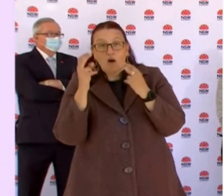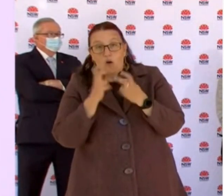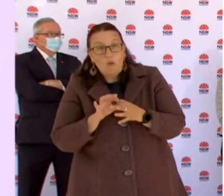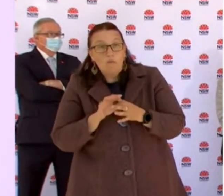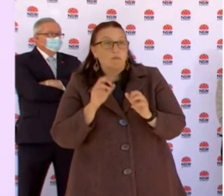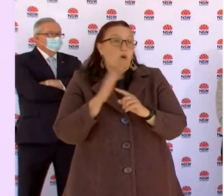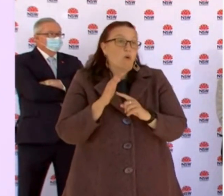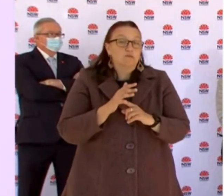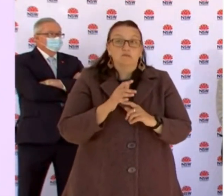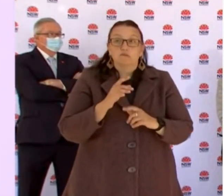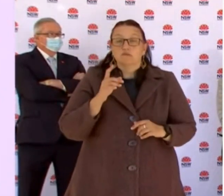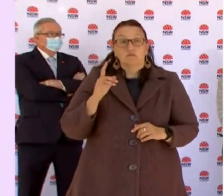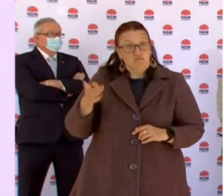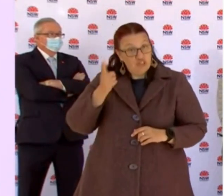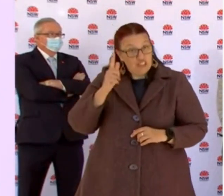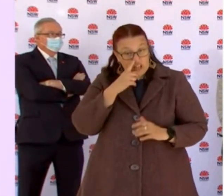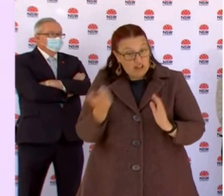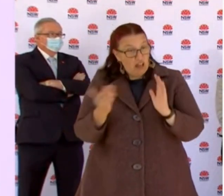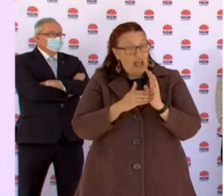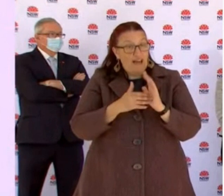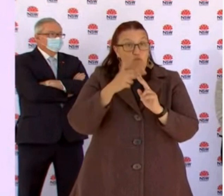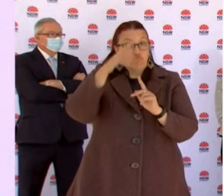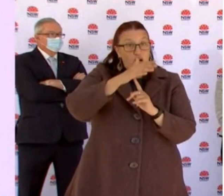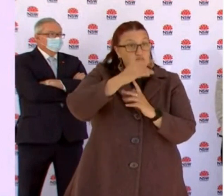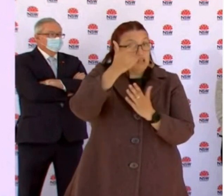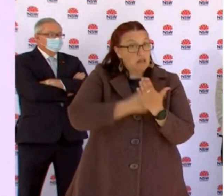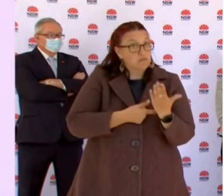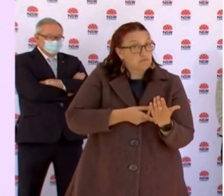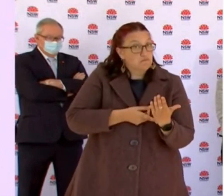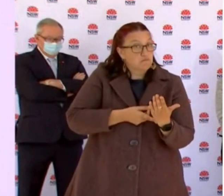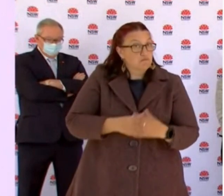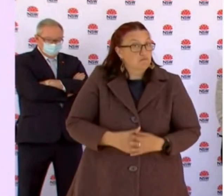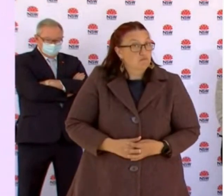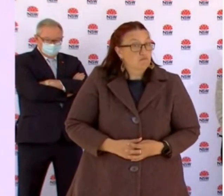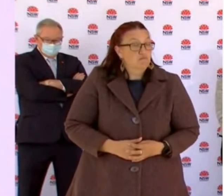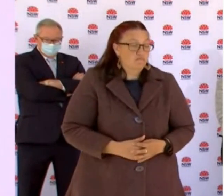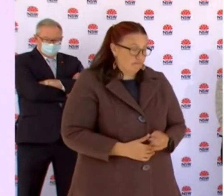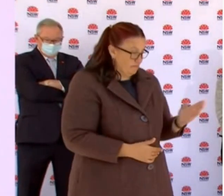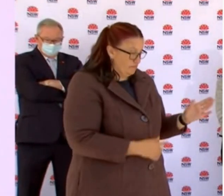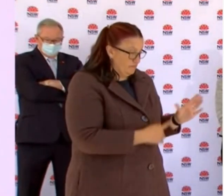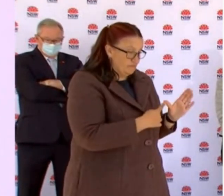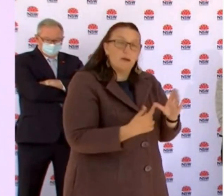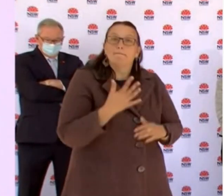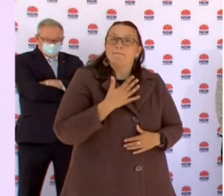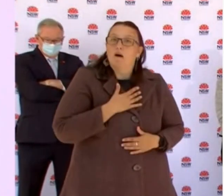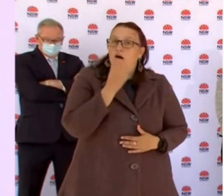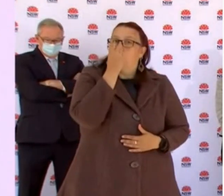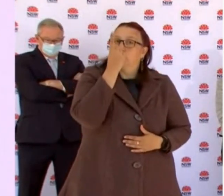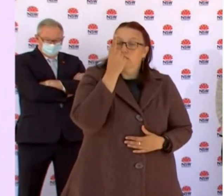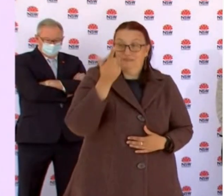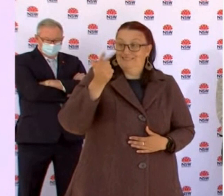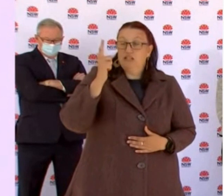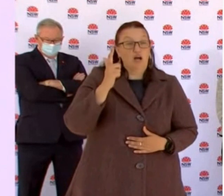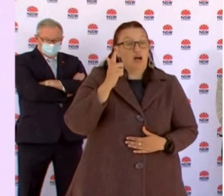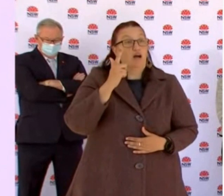understand, have already been vaccinated, but all of us, any one of us in and around the community have potential to